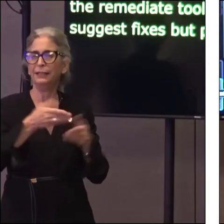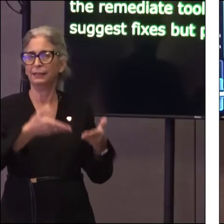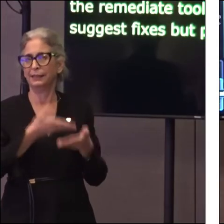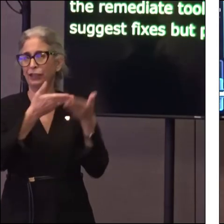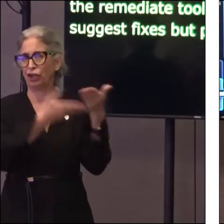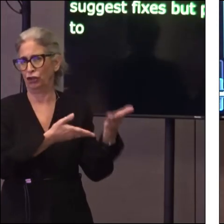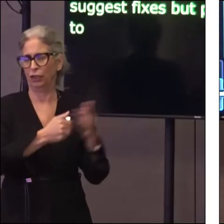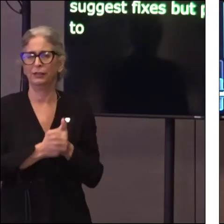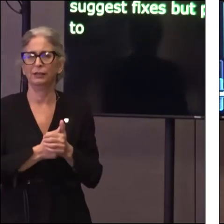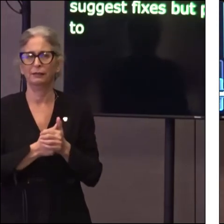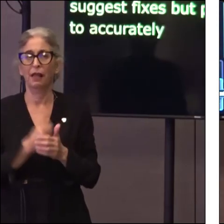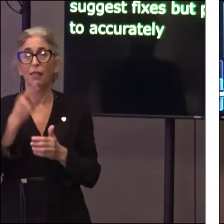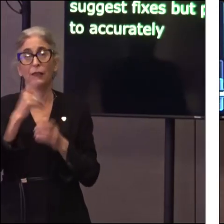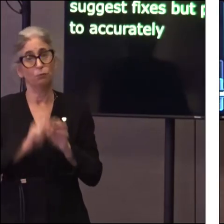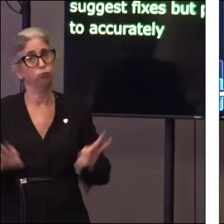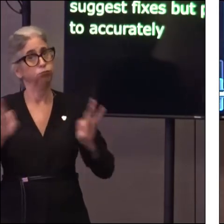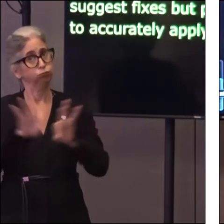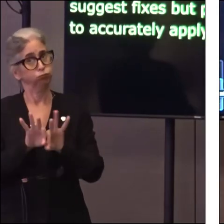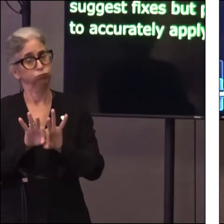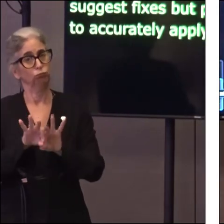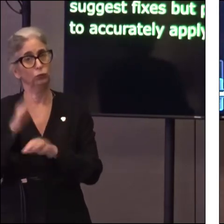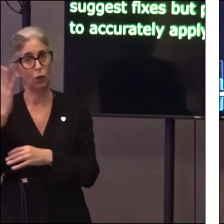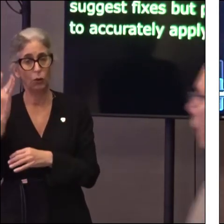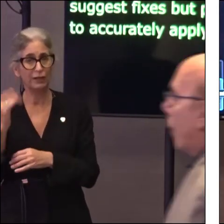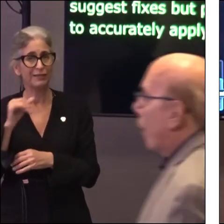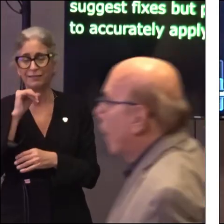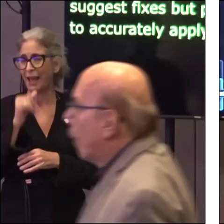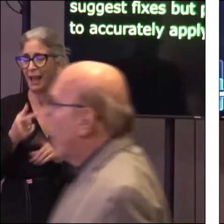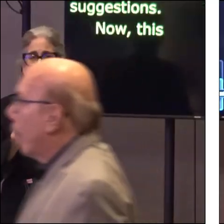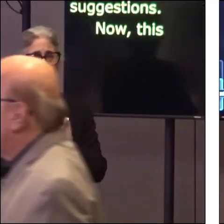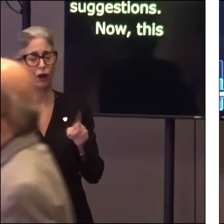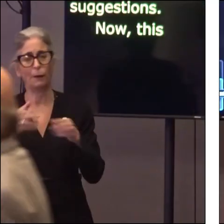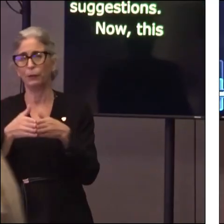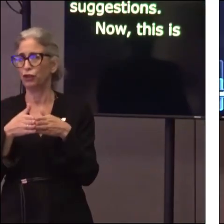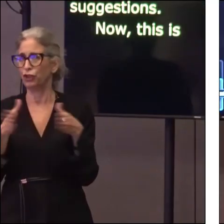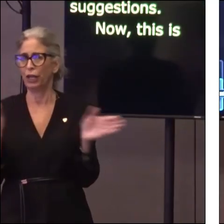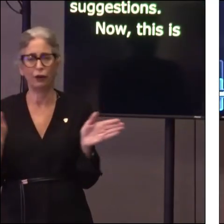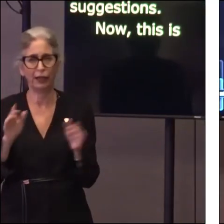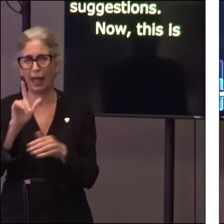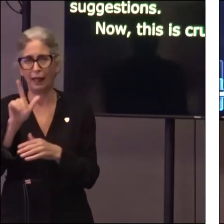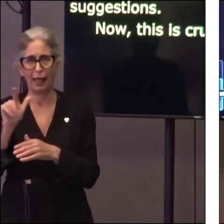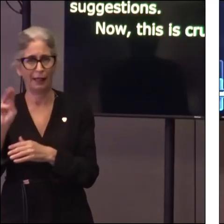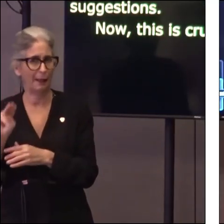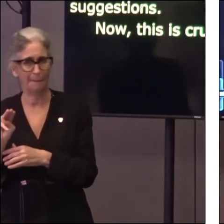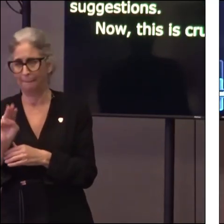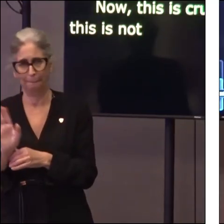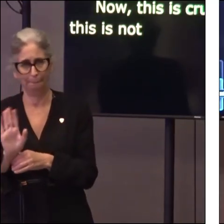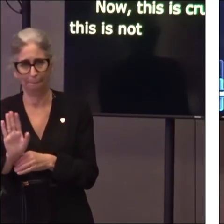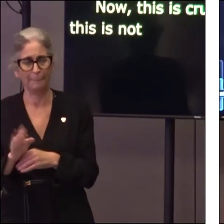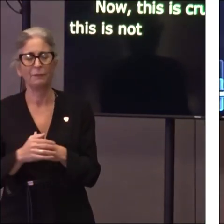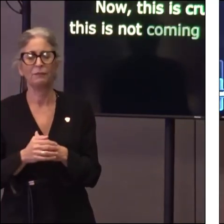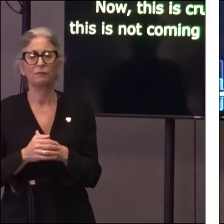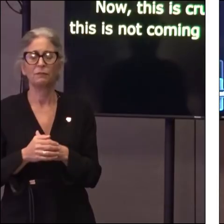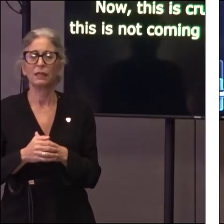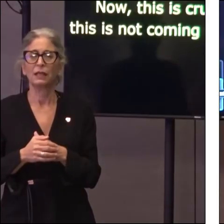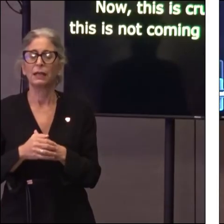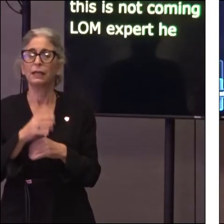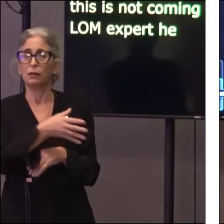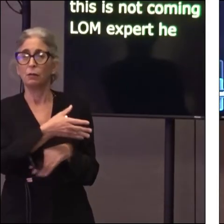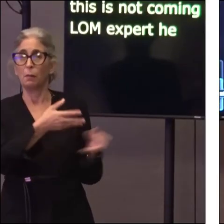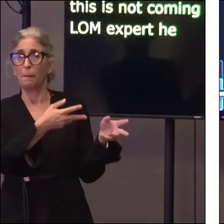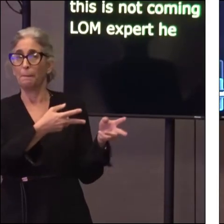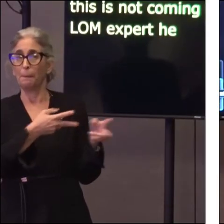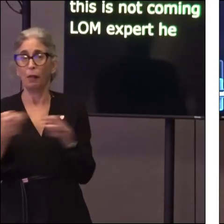suggestions. Now, this is crucial because this is not coming from generic LLM expertise. It is actually pulling